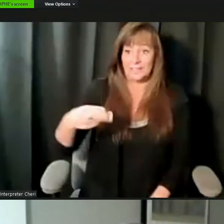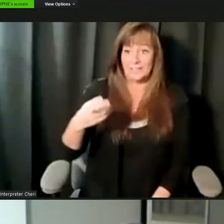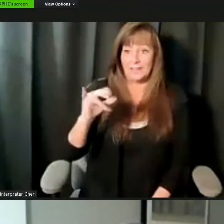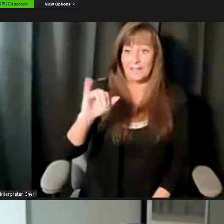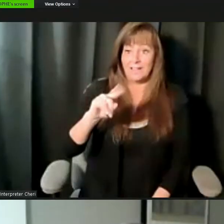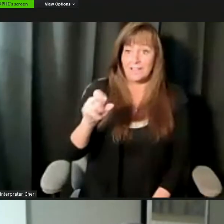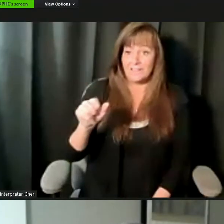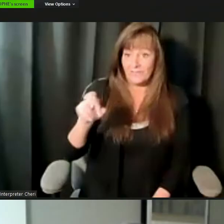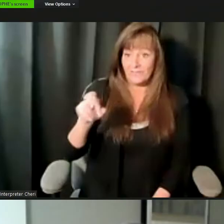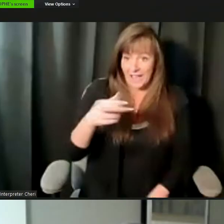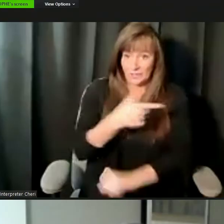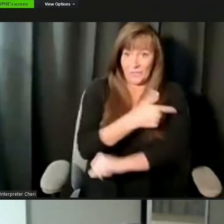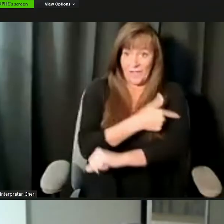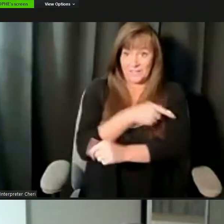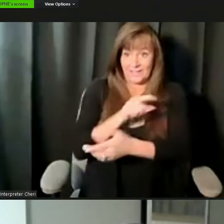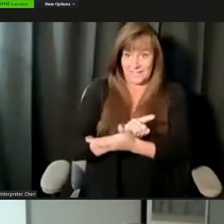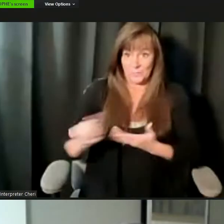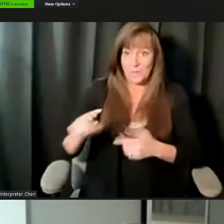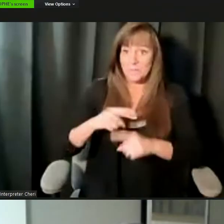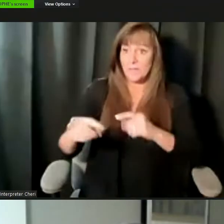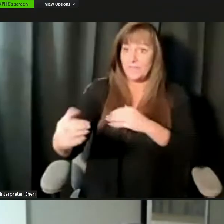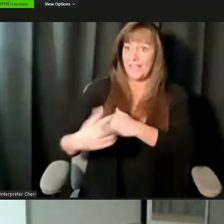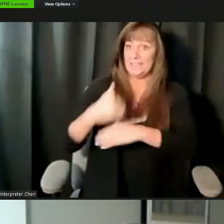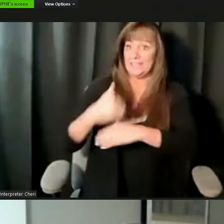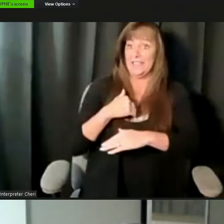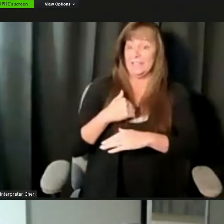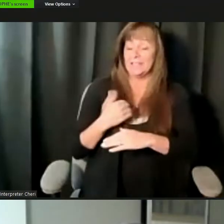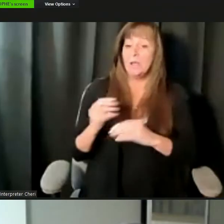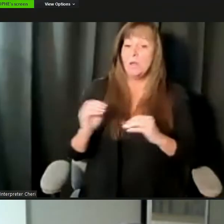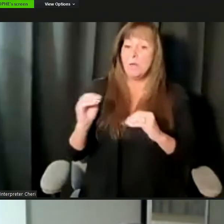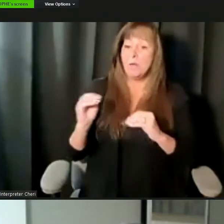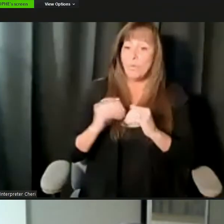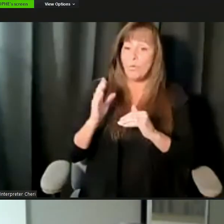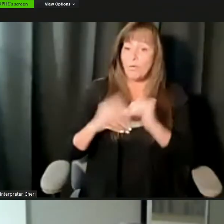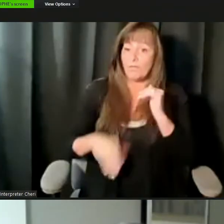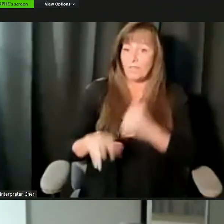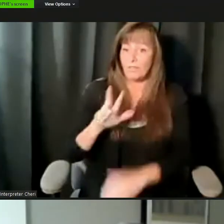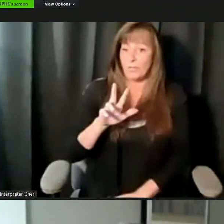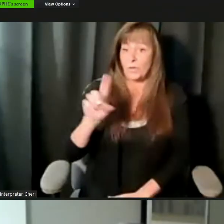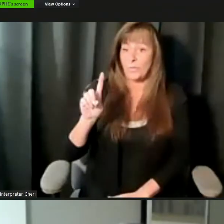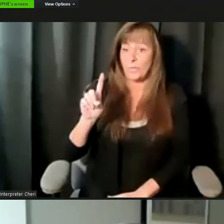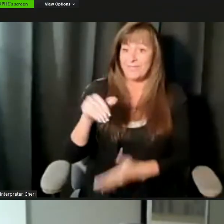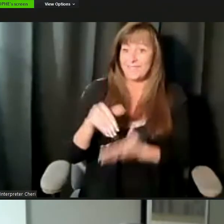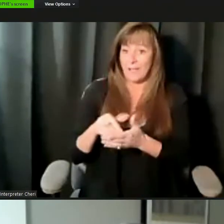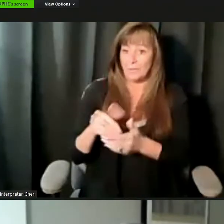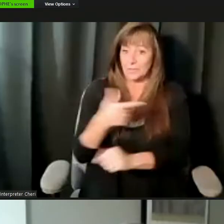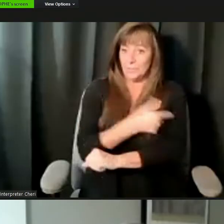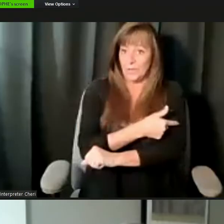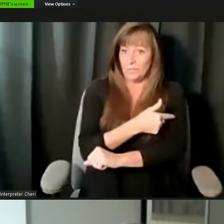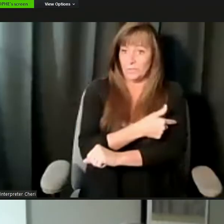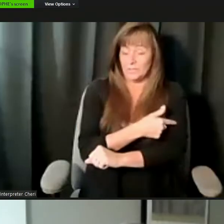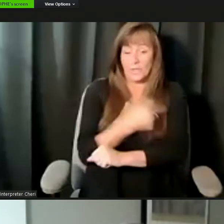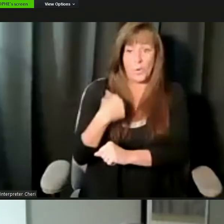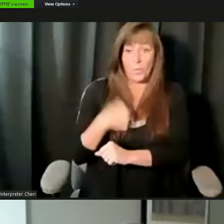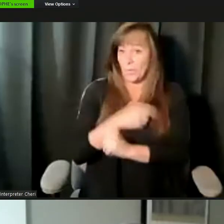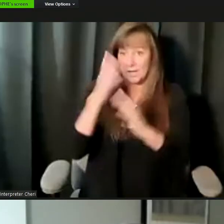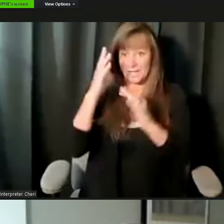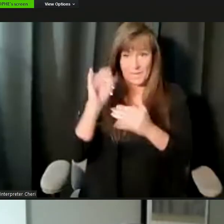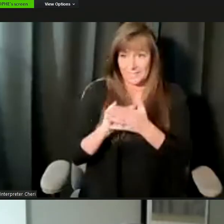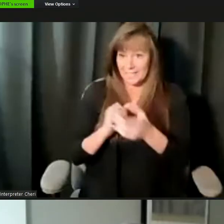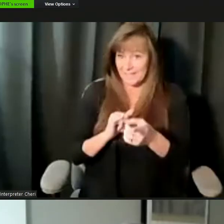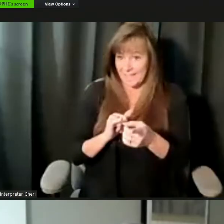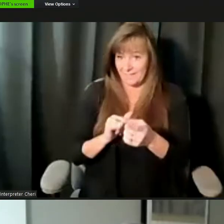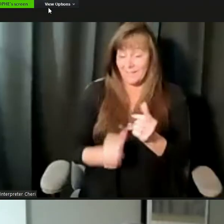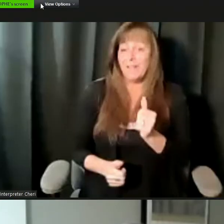they did send us a little over 31,000 doses. So that was actually unexpected, and a good portion of that went to